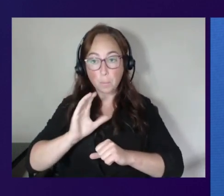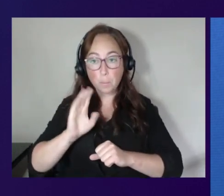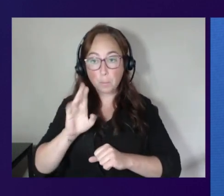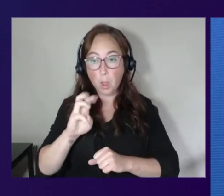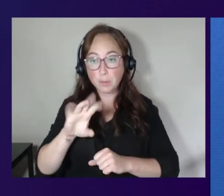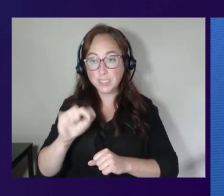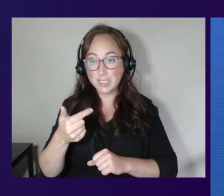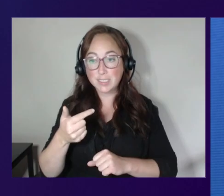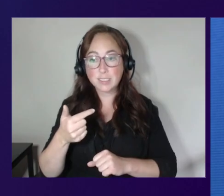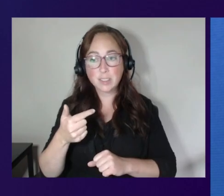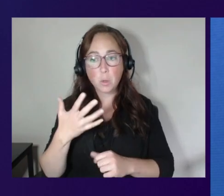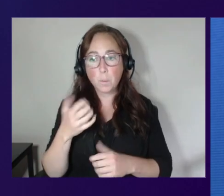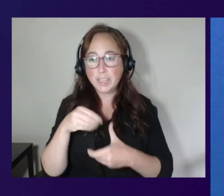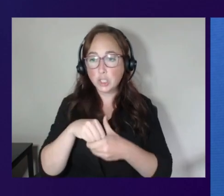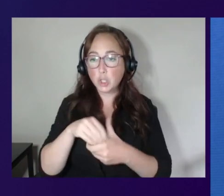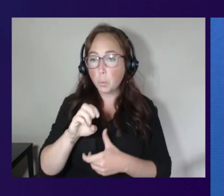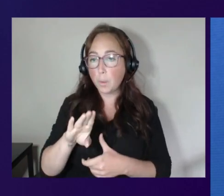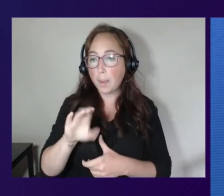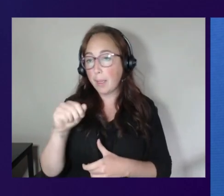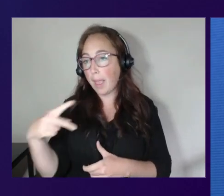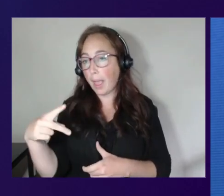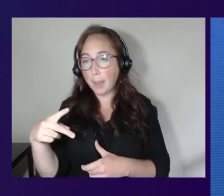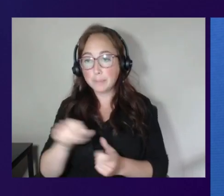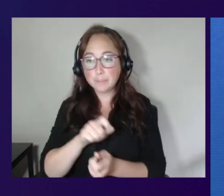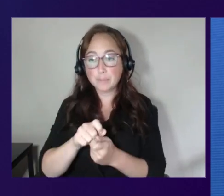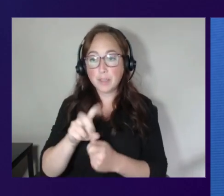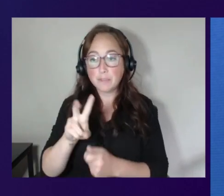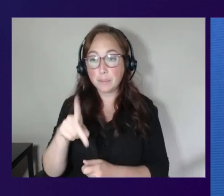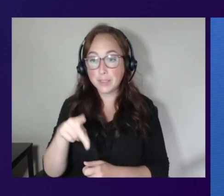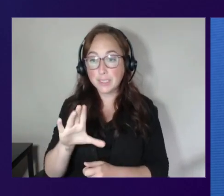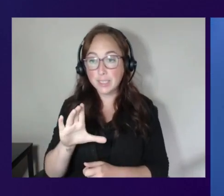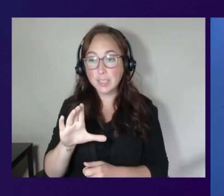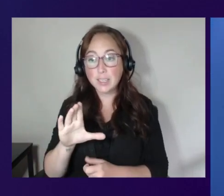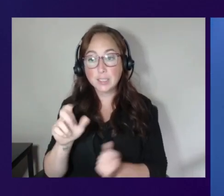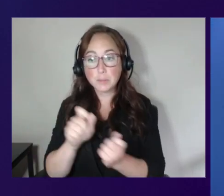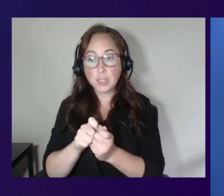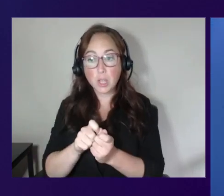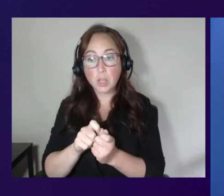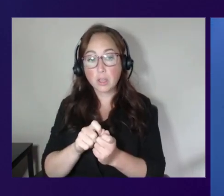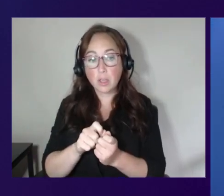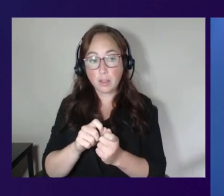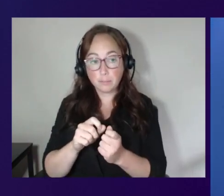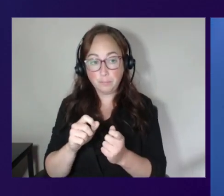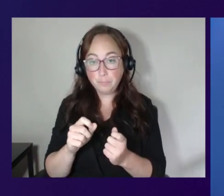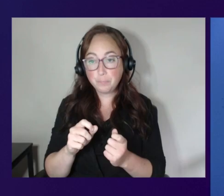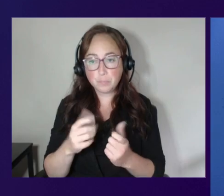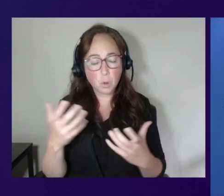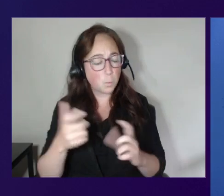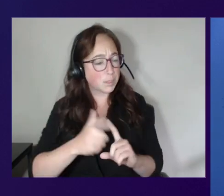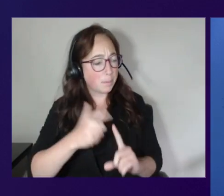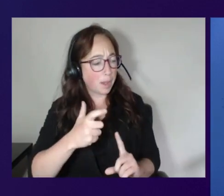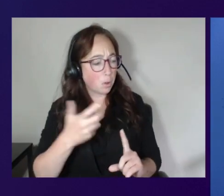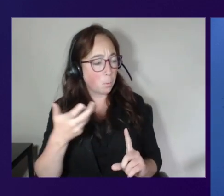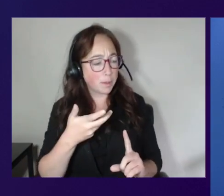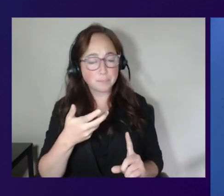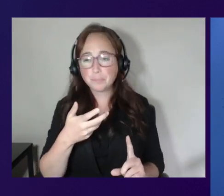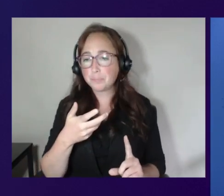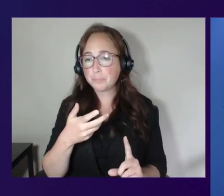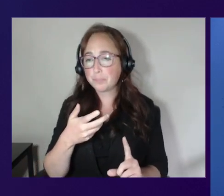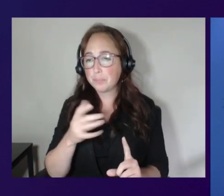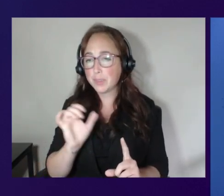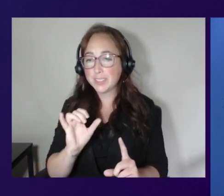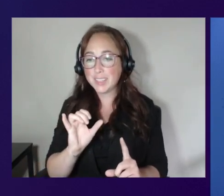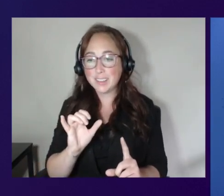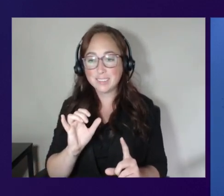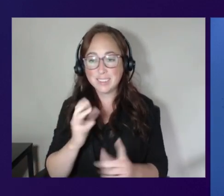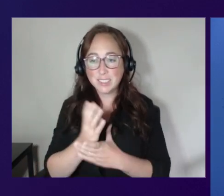web apps, you specify the VPC, you specify the subnets, and away you go. What's the default? The default? Is to be like some sort